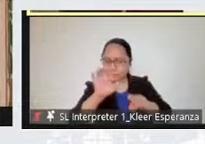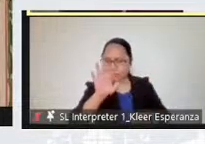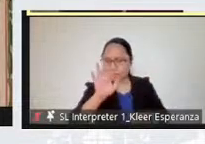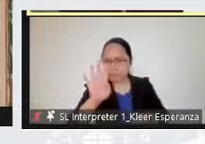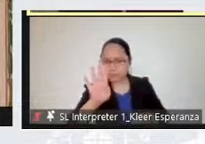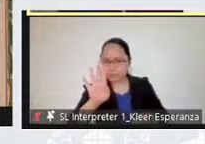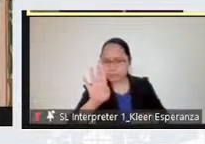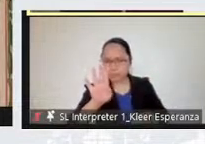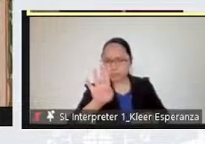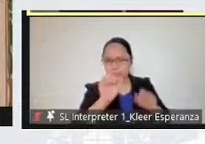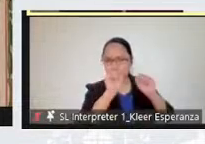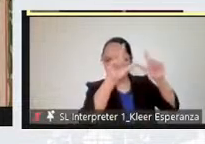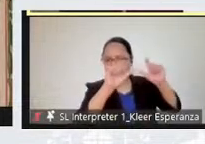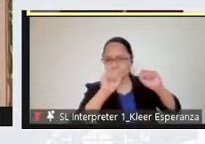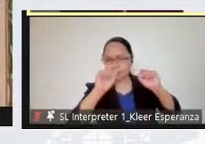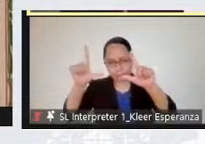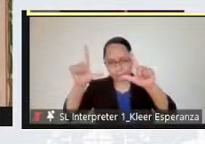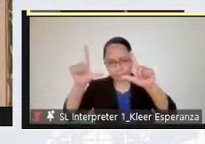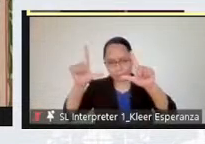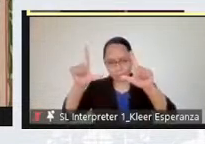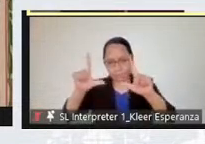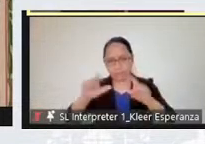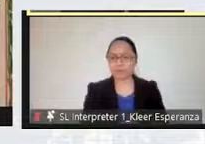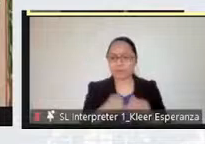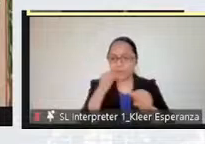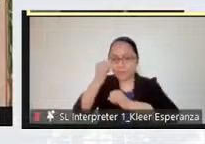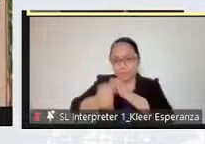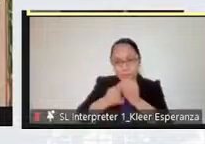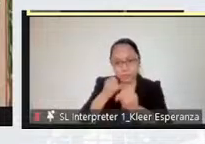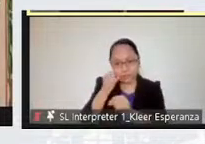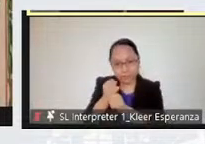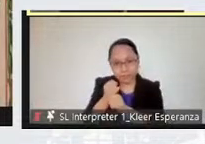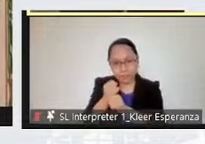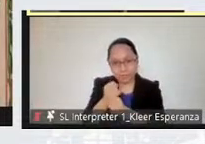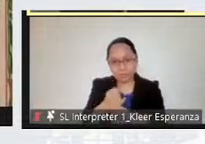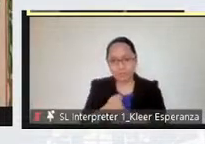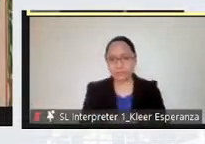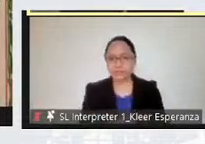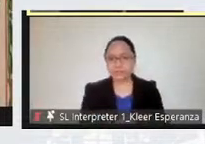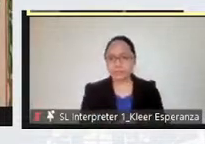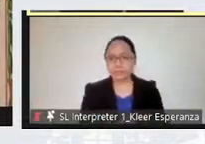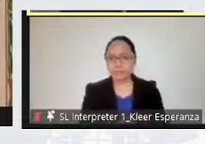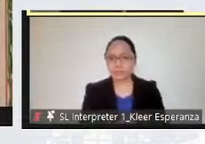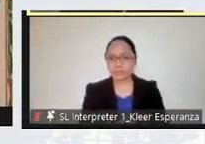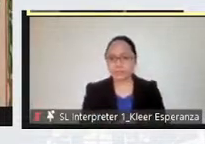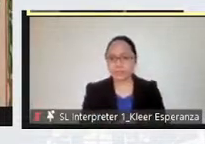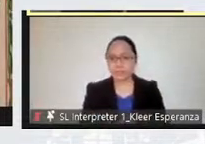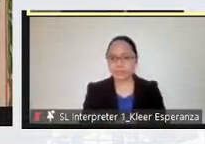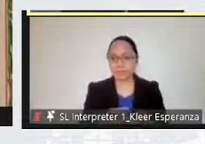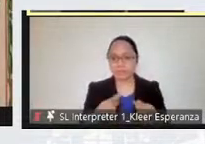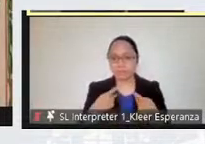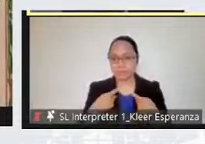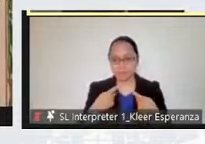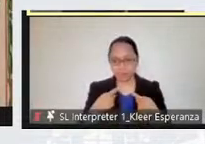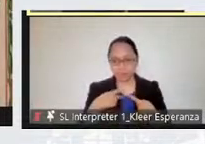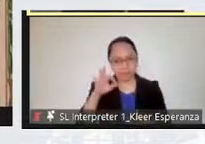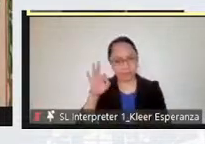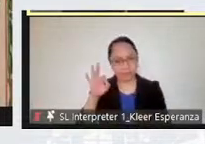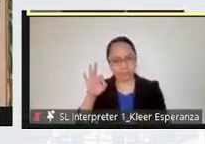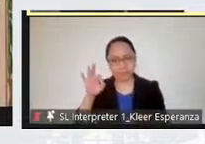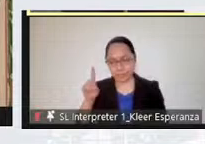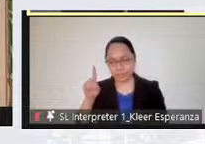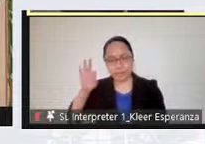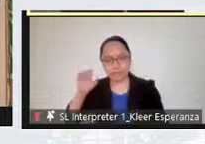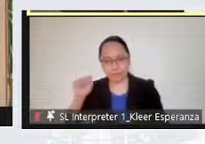the National Quincentennial Committee, National Museum of the Philippines, Department of Foreign Affairs, and other foreign